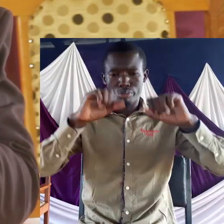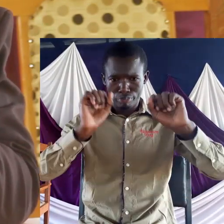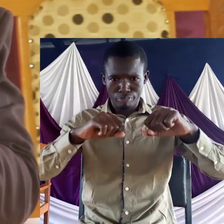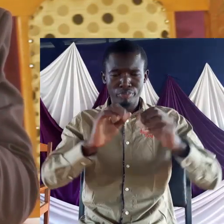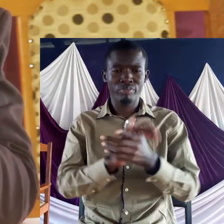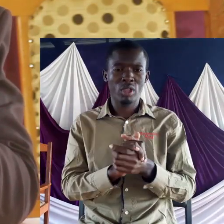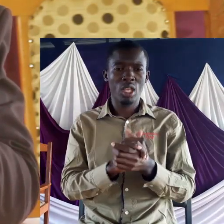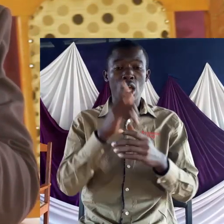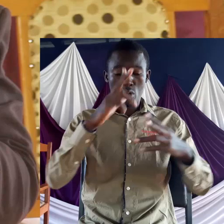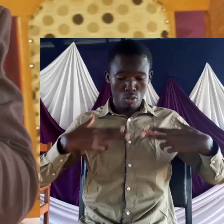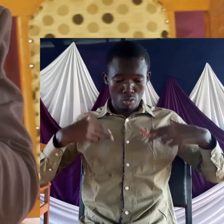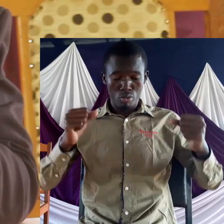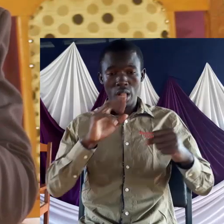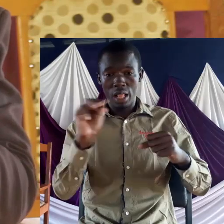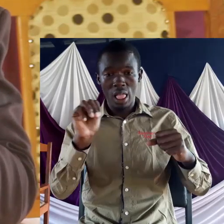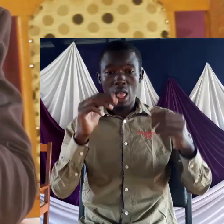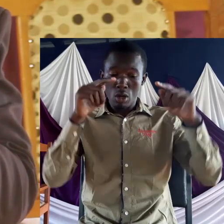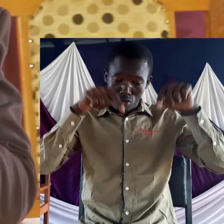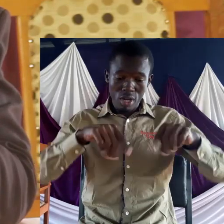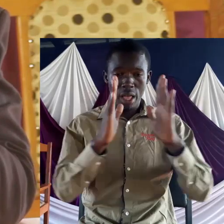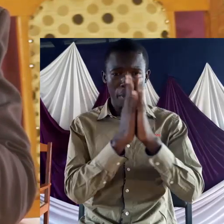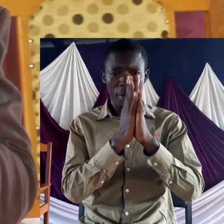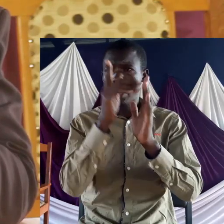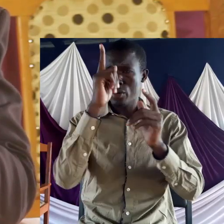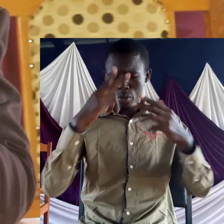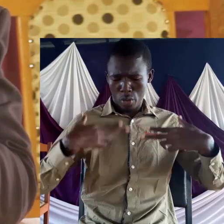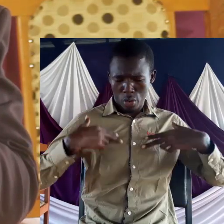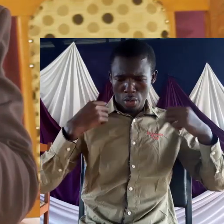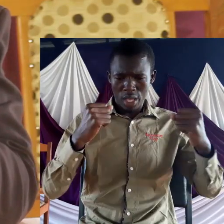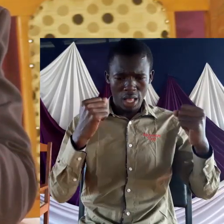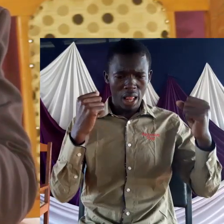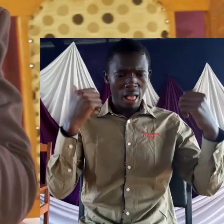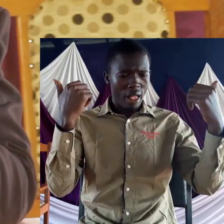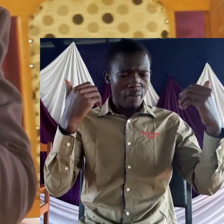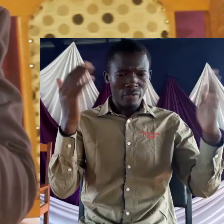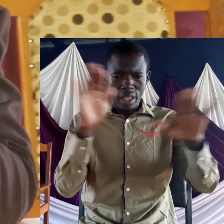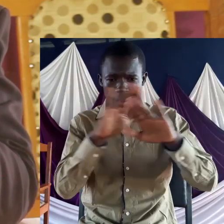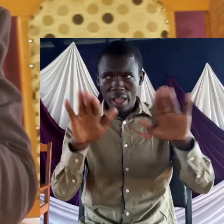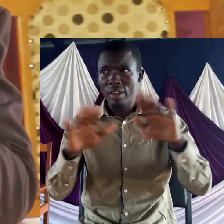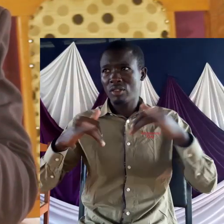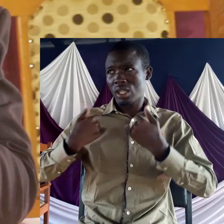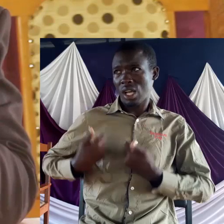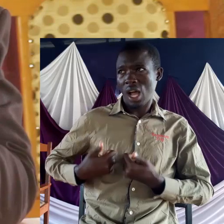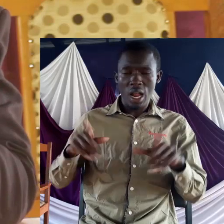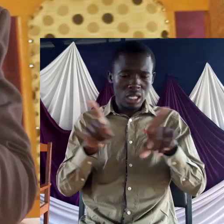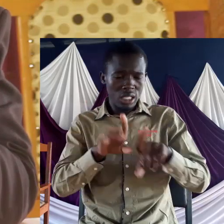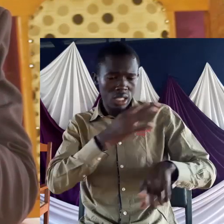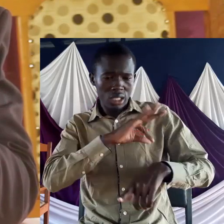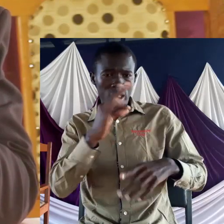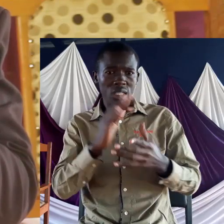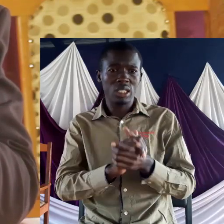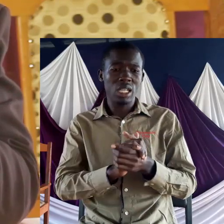And today we pray that you may heal each and every heart and every soul that needs you,